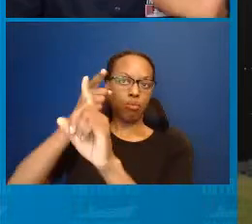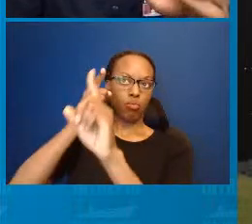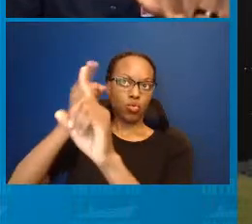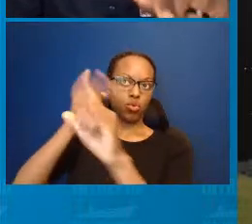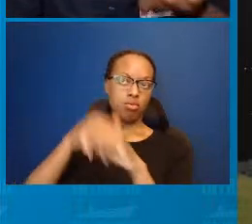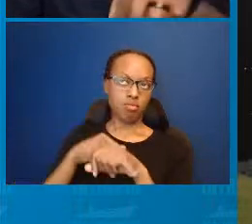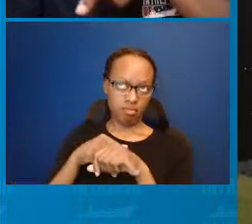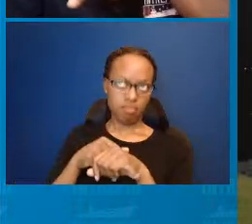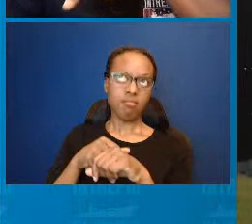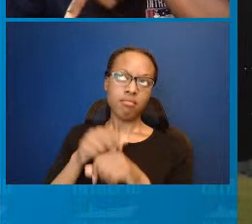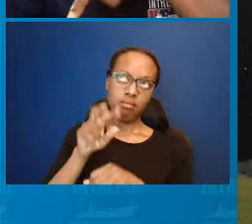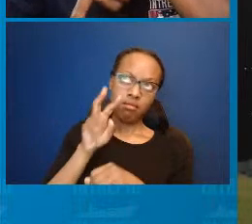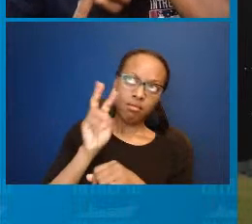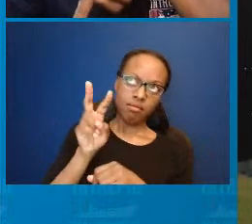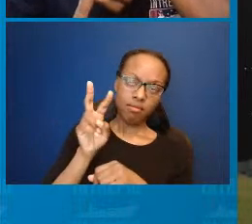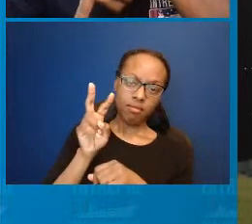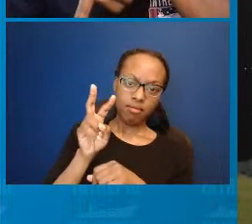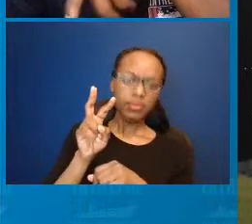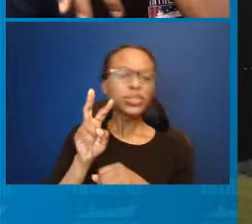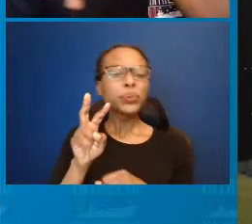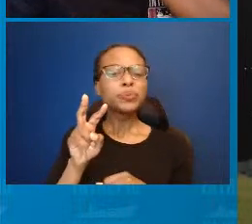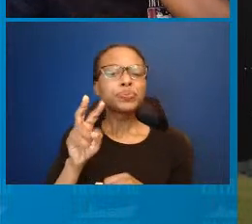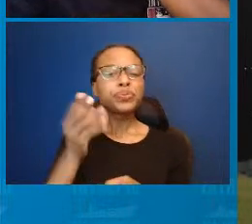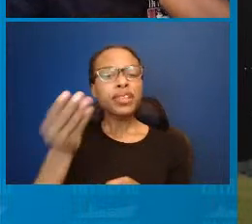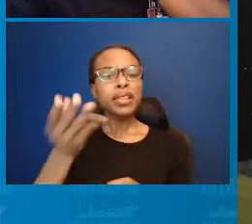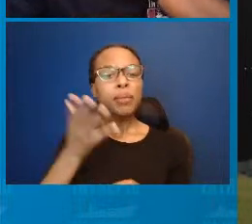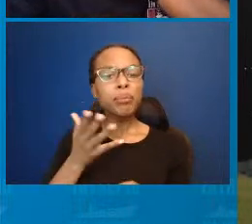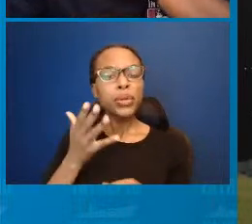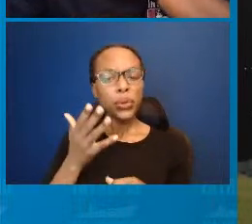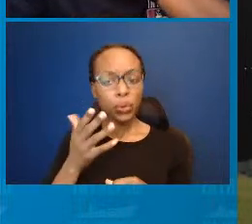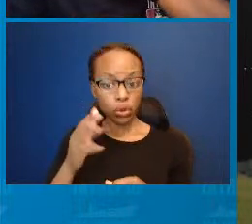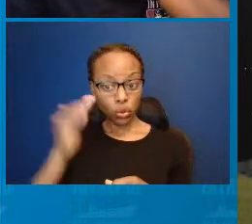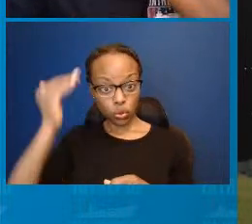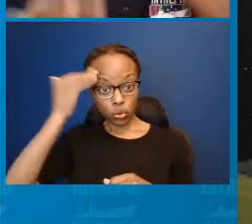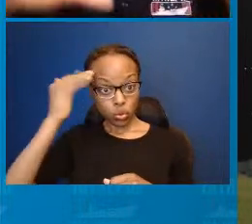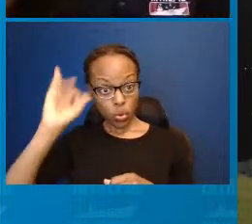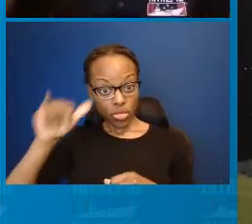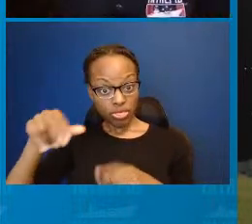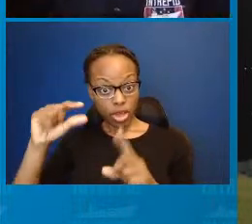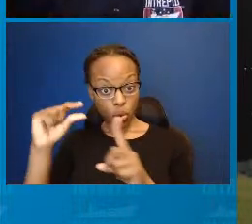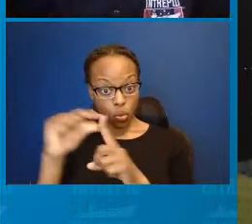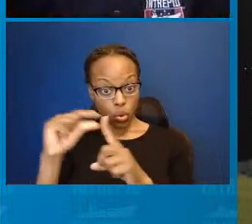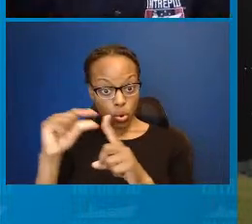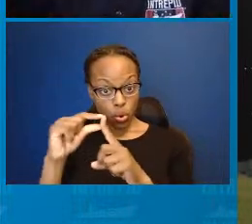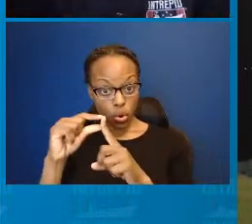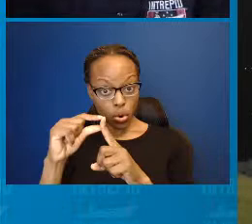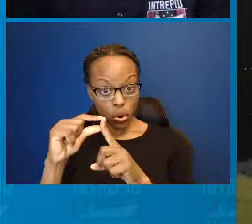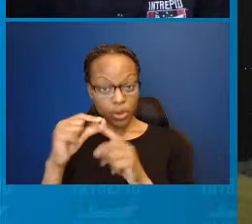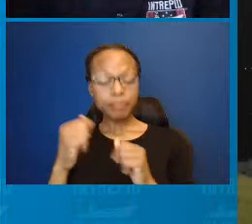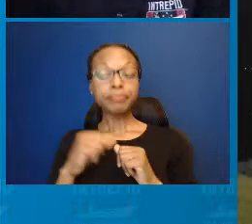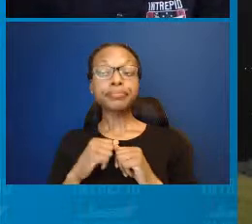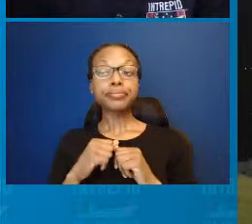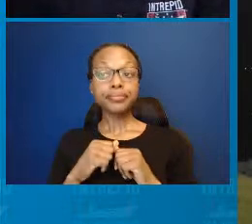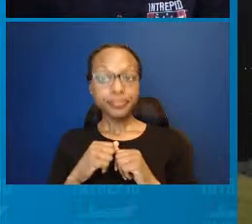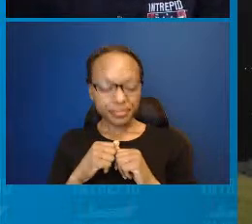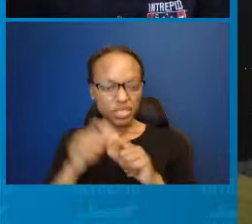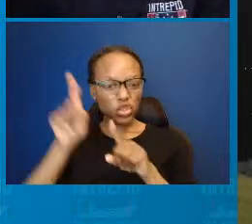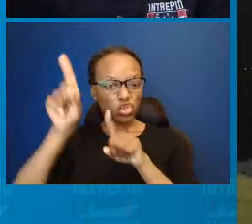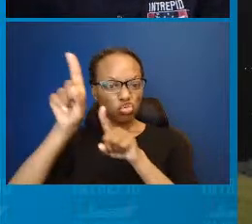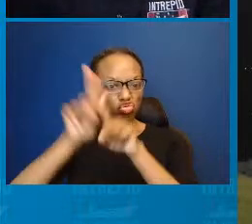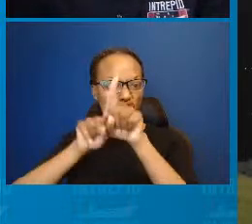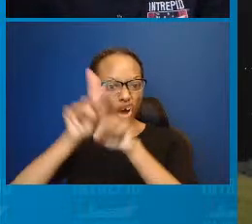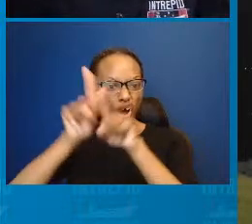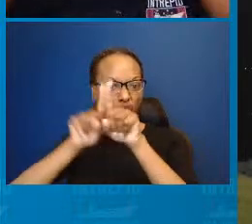know in the chat if you know what this word is. What do we call a noticeable grouping of